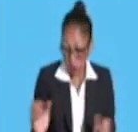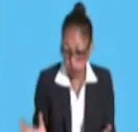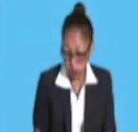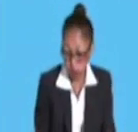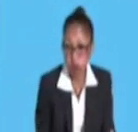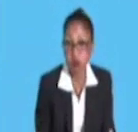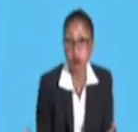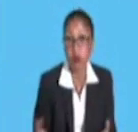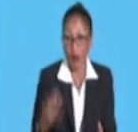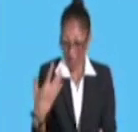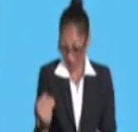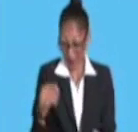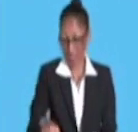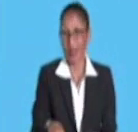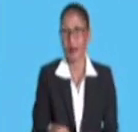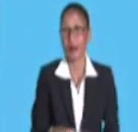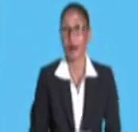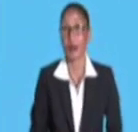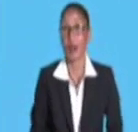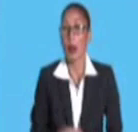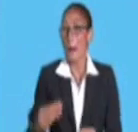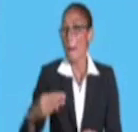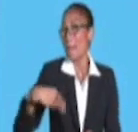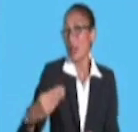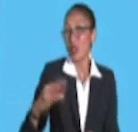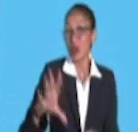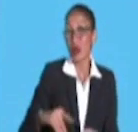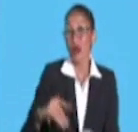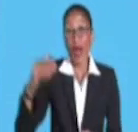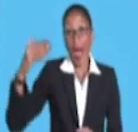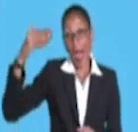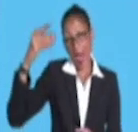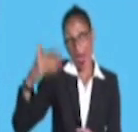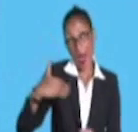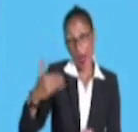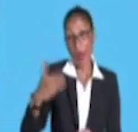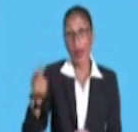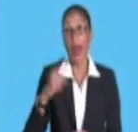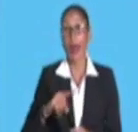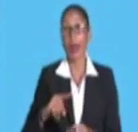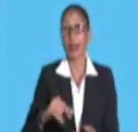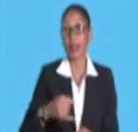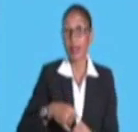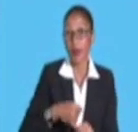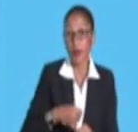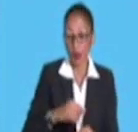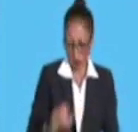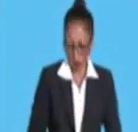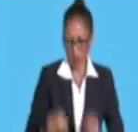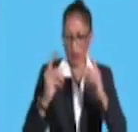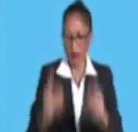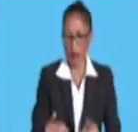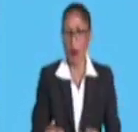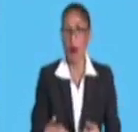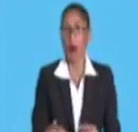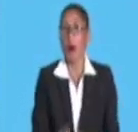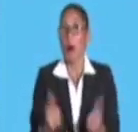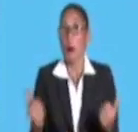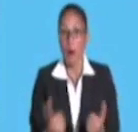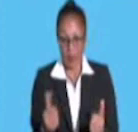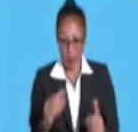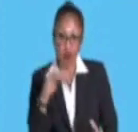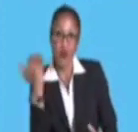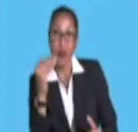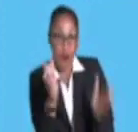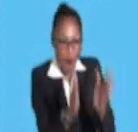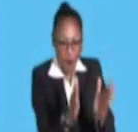existence in the community, the Ministry of Health and Medical Services will be providing them with an insulated cubicle